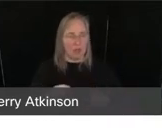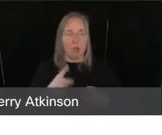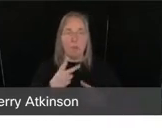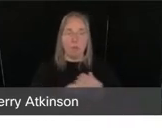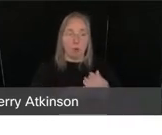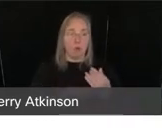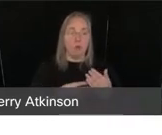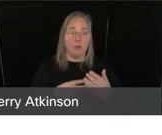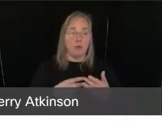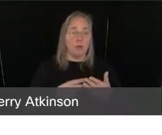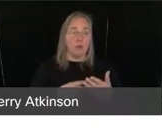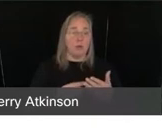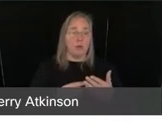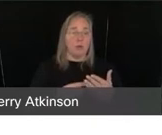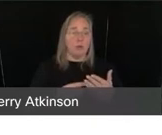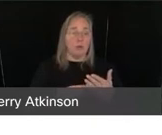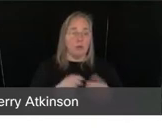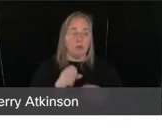legally,